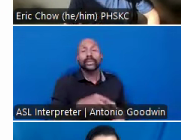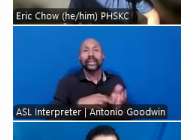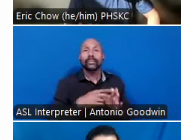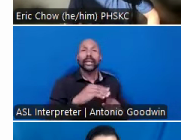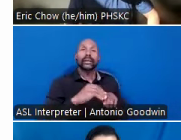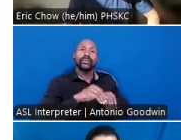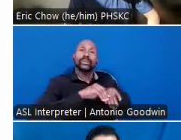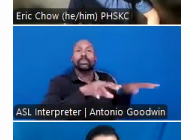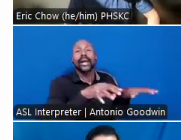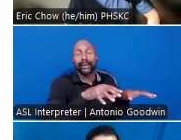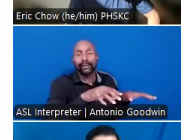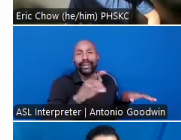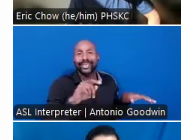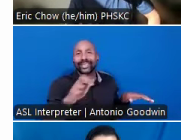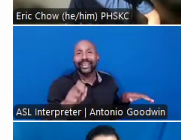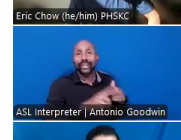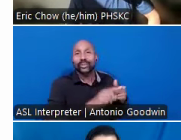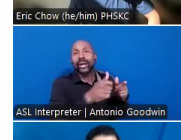will start acquiring dengue.